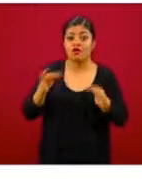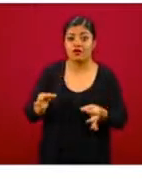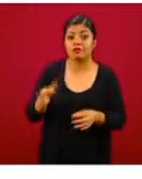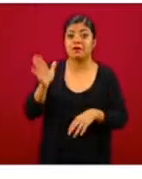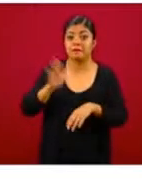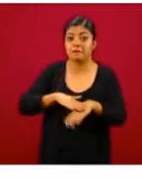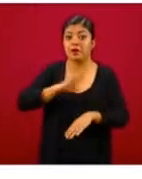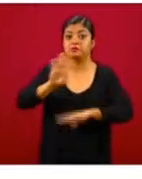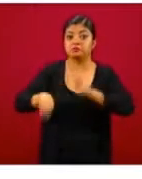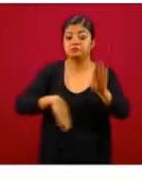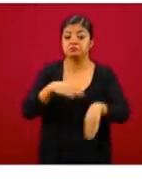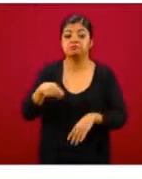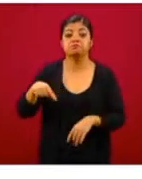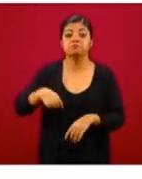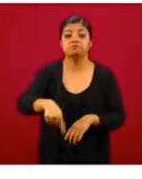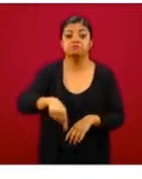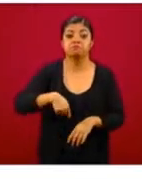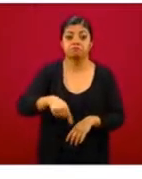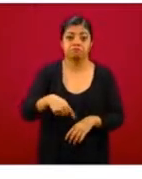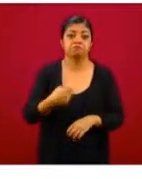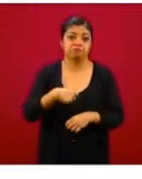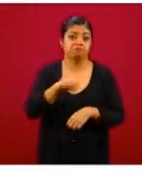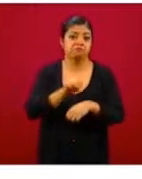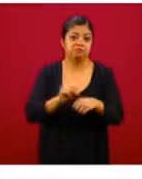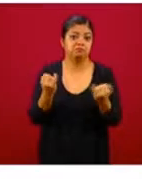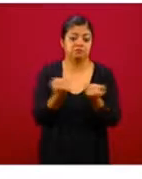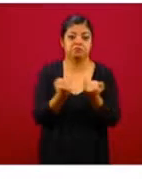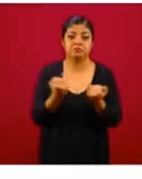states and for what we can expect in terms of